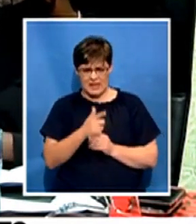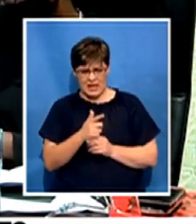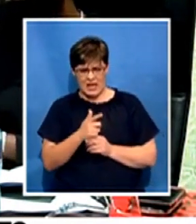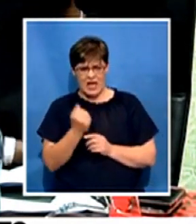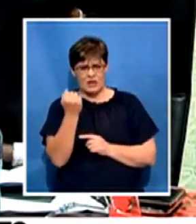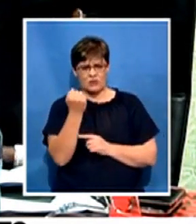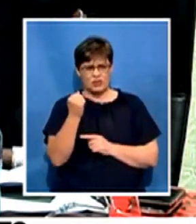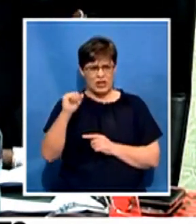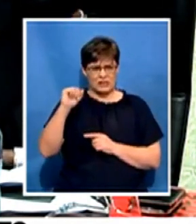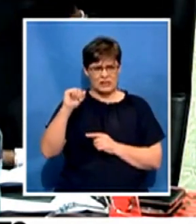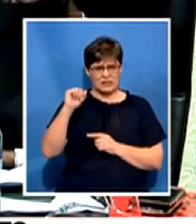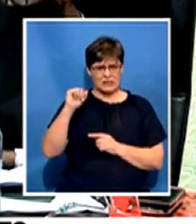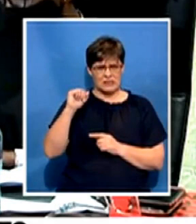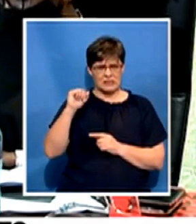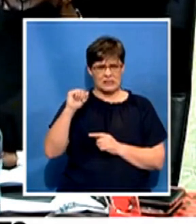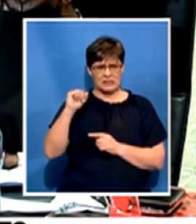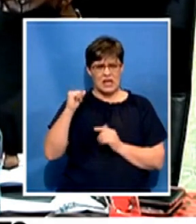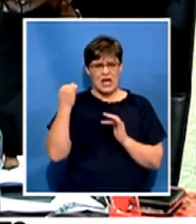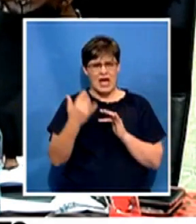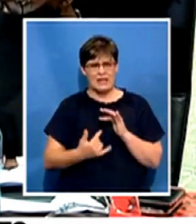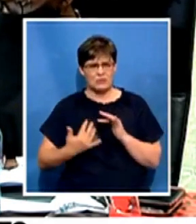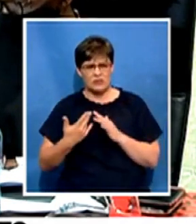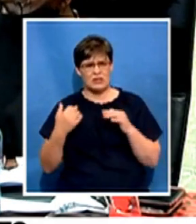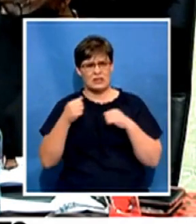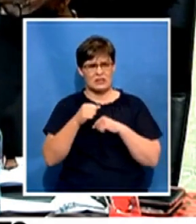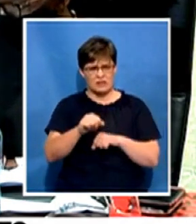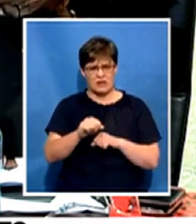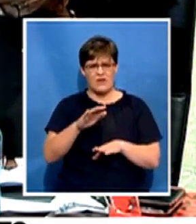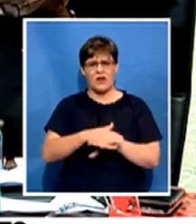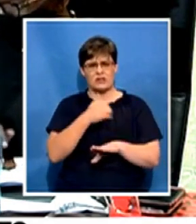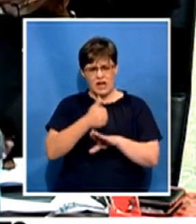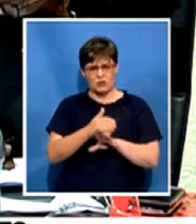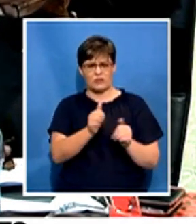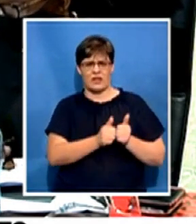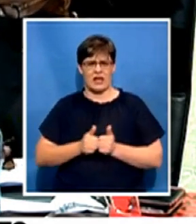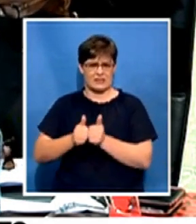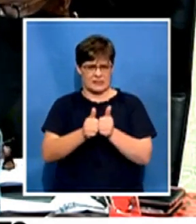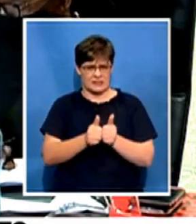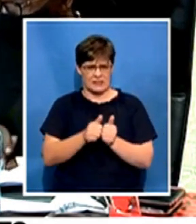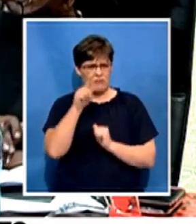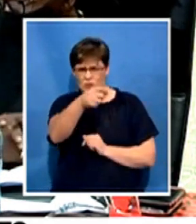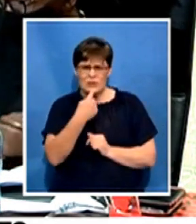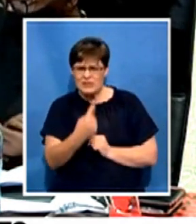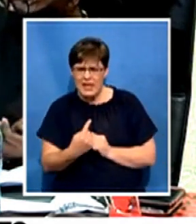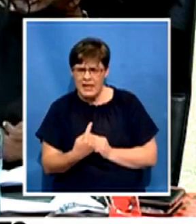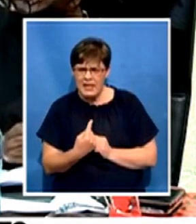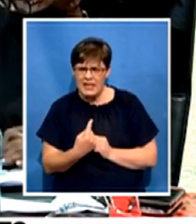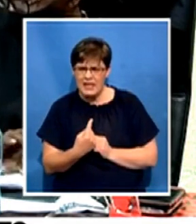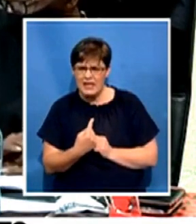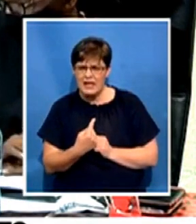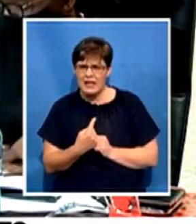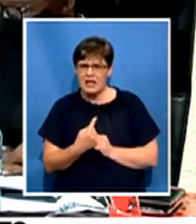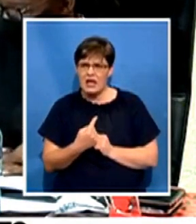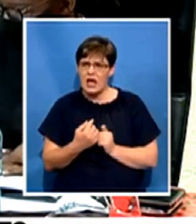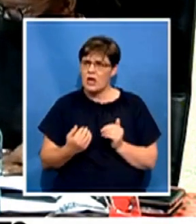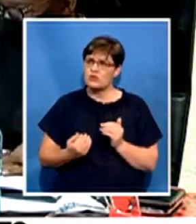aspirations. It's threatening the very foundation of the alliance. So are you saying that the new liberal way that the ANC is taking is threatening